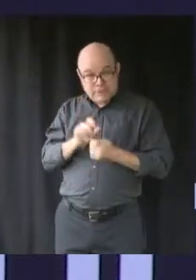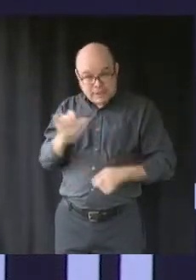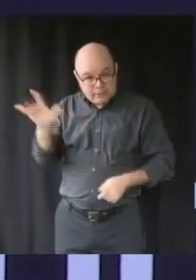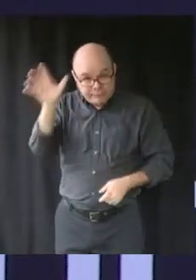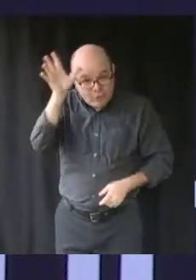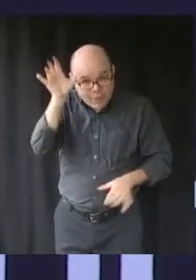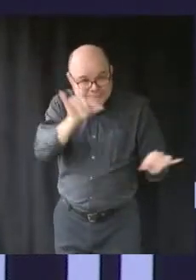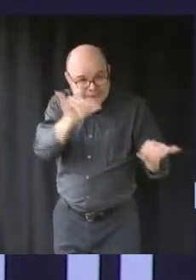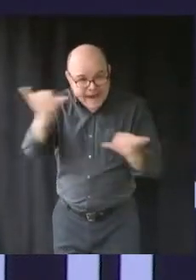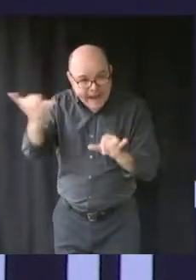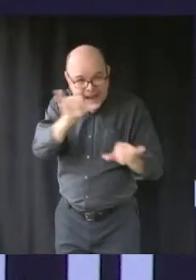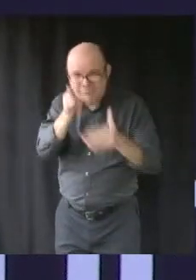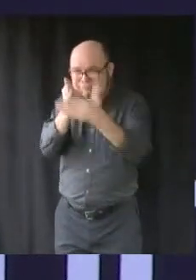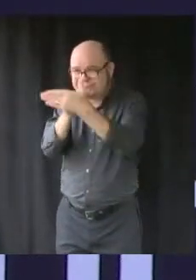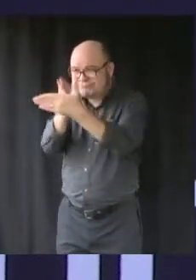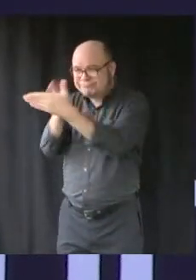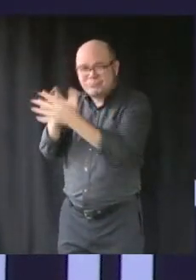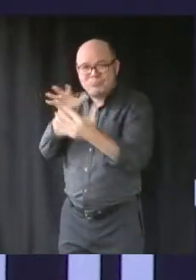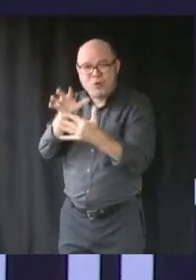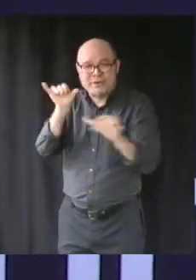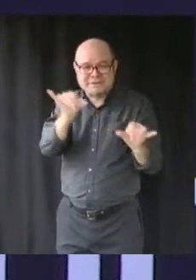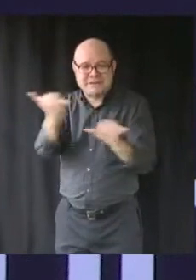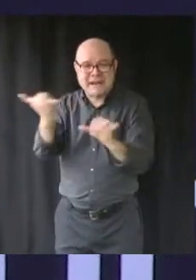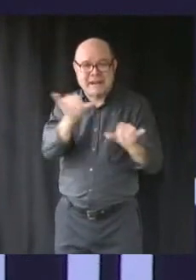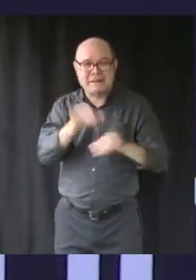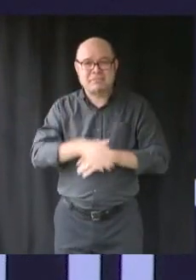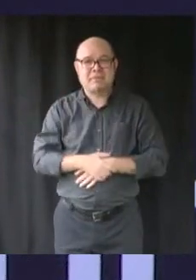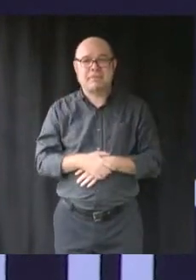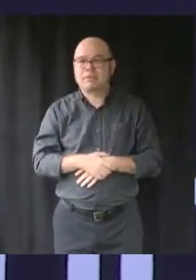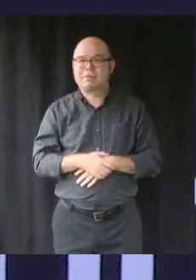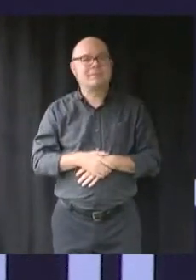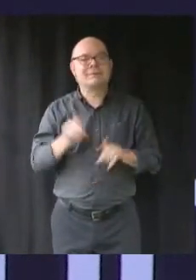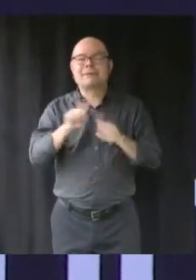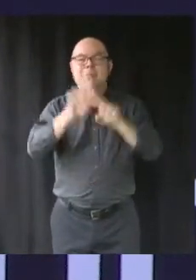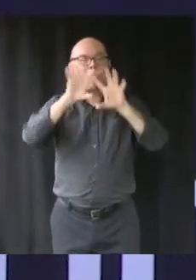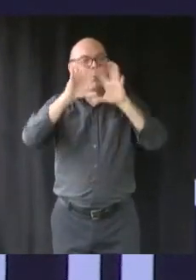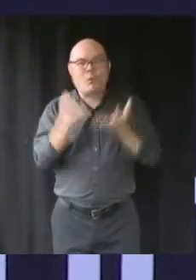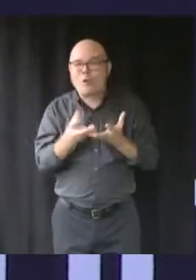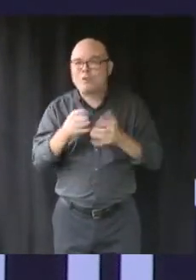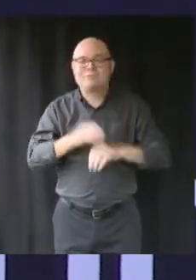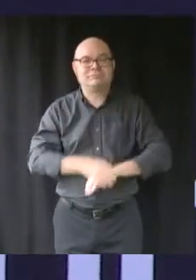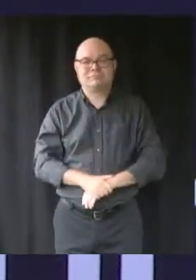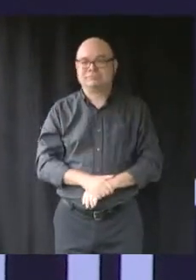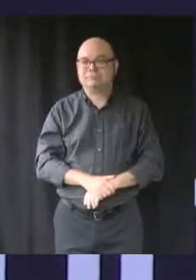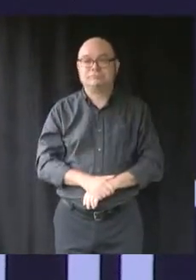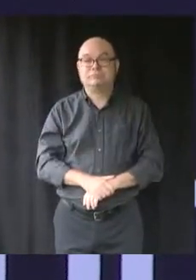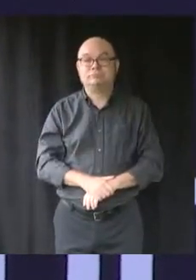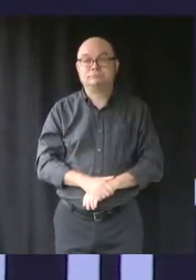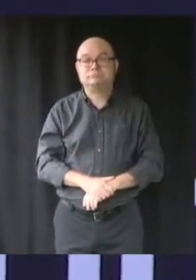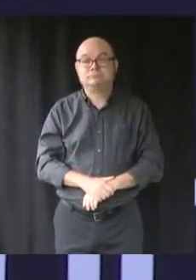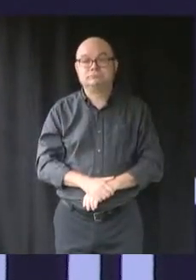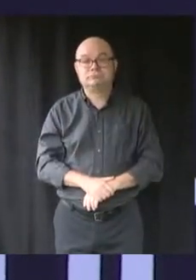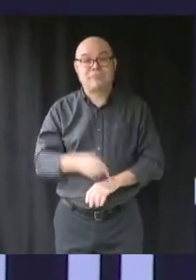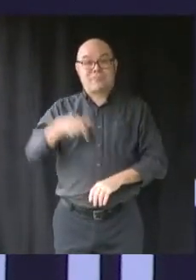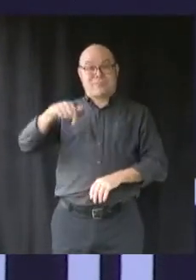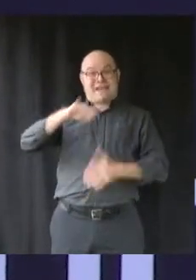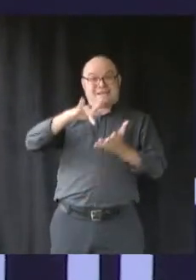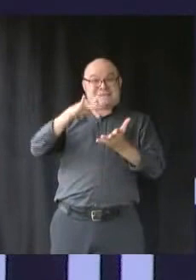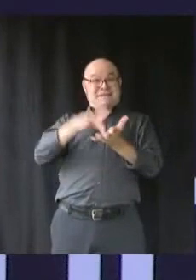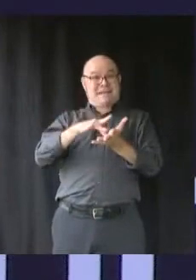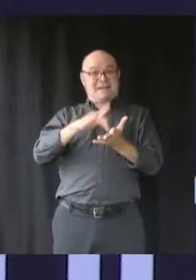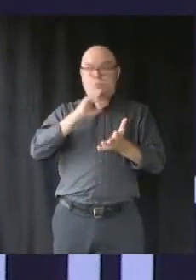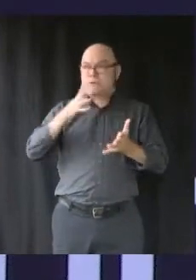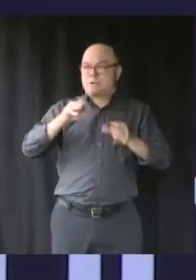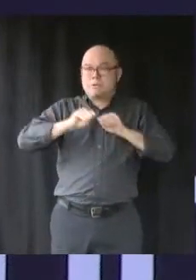why the Dodd Center has such a broad reach, empowering and inspiring the next generation to